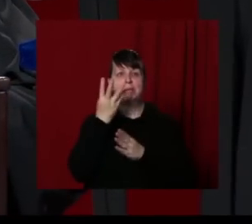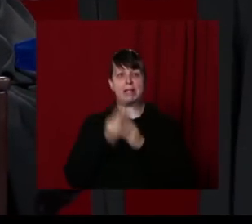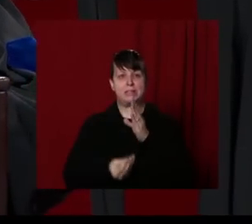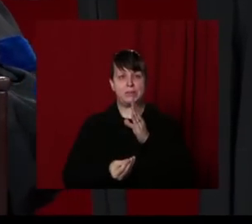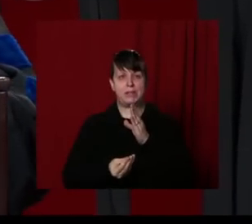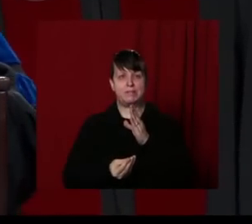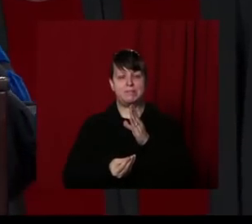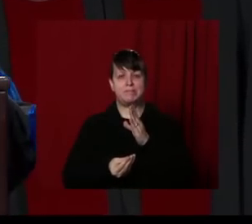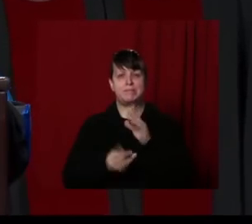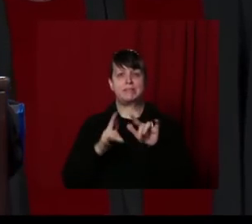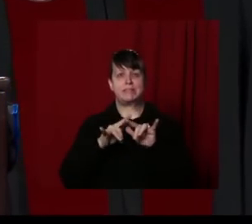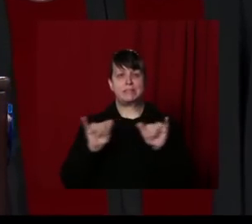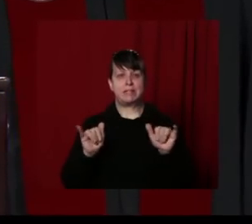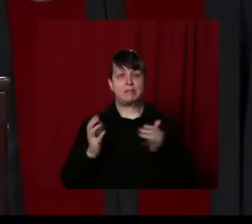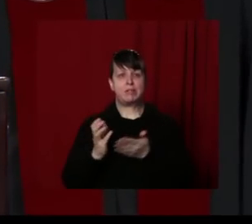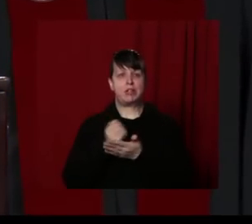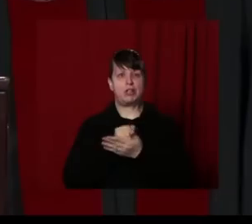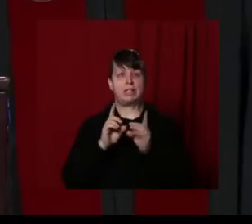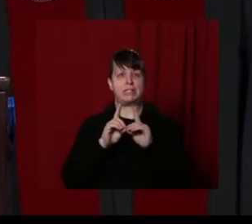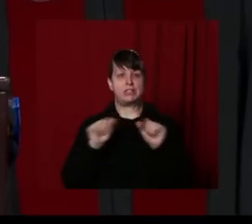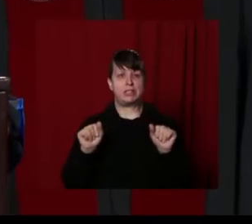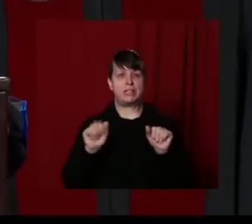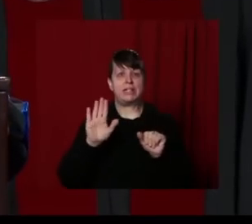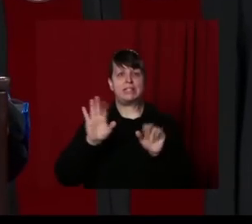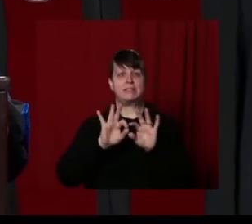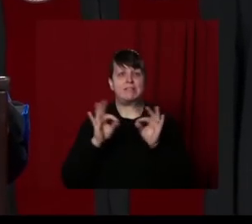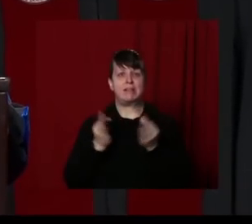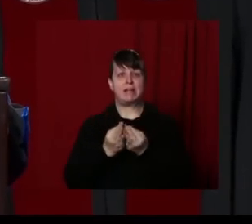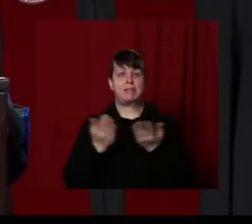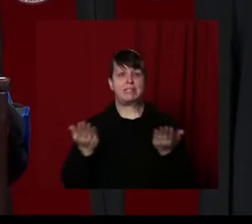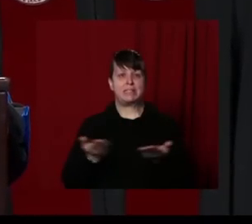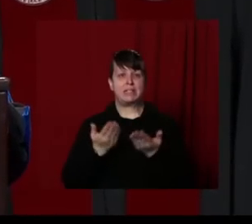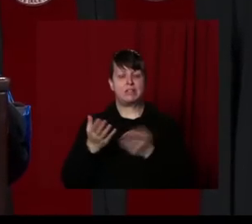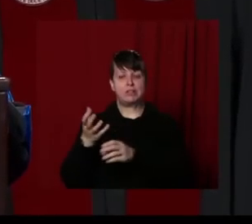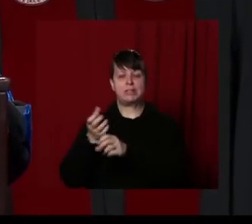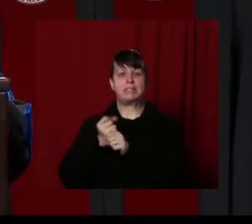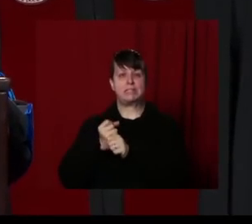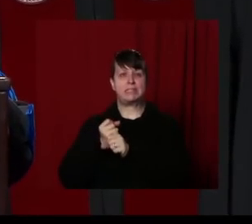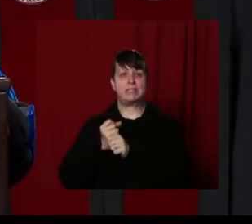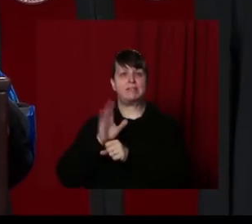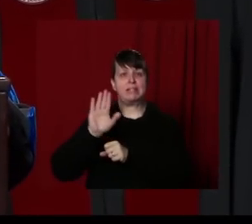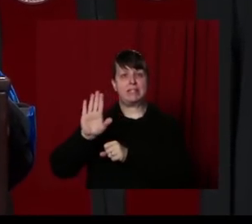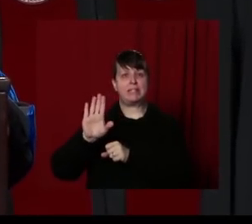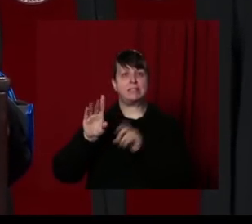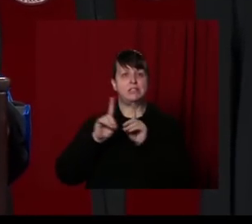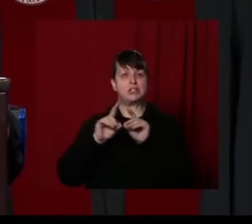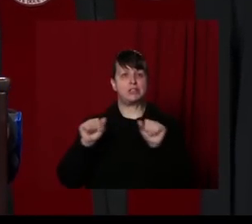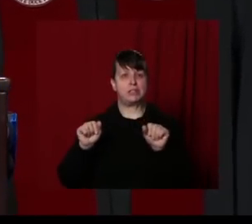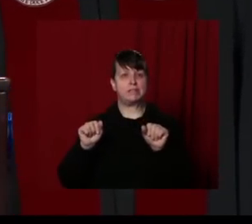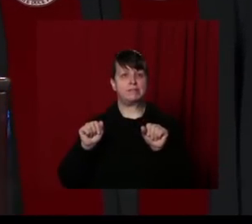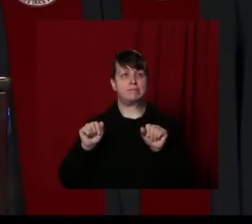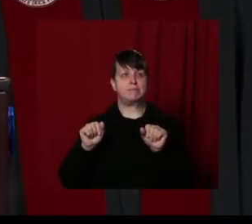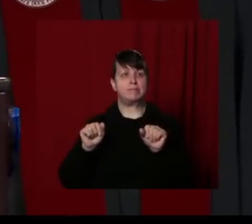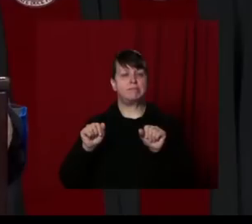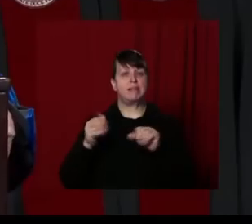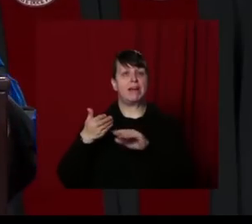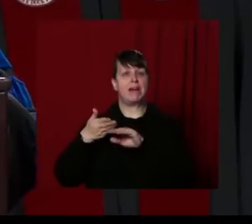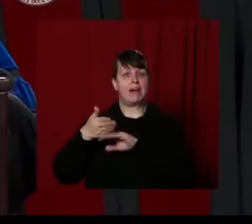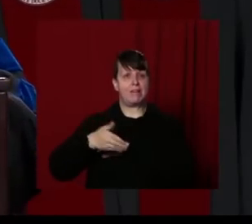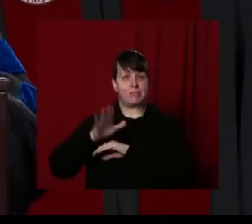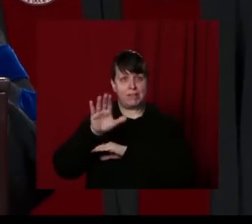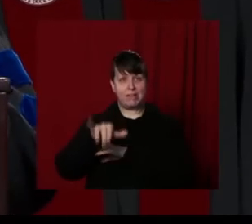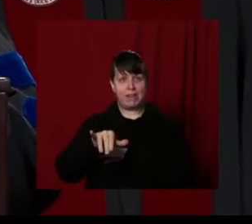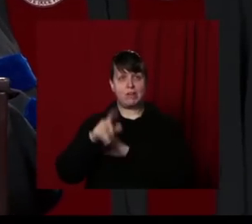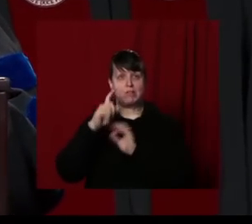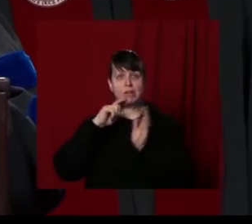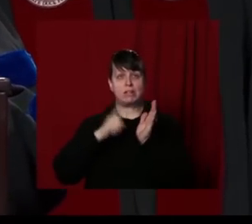earning a degree, and his family is here to receive the honorary posthumous degree for him. Following that recognition